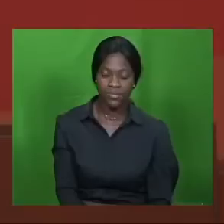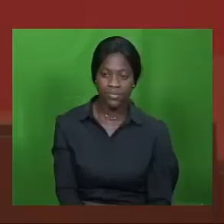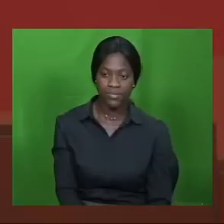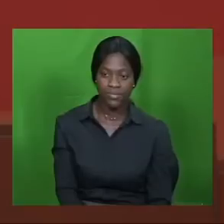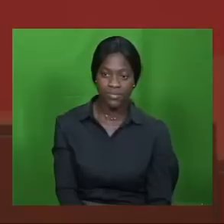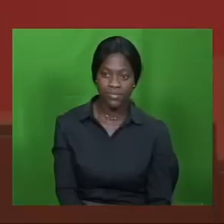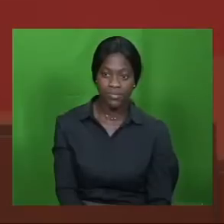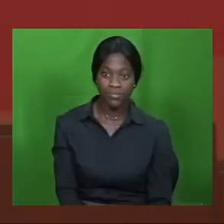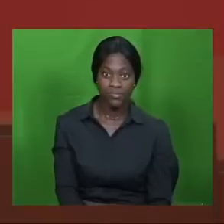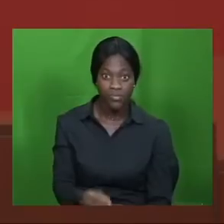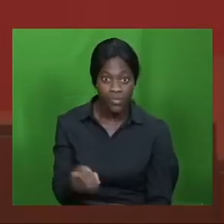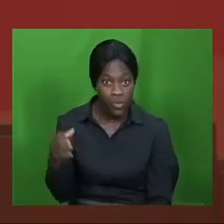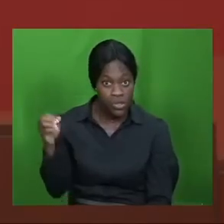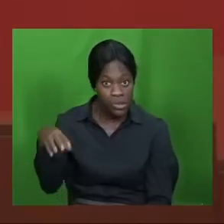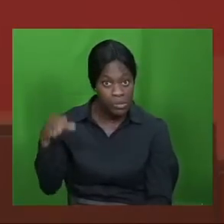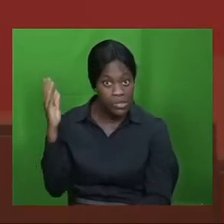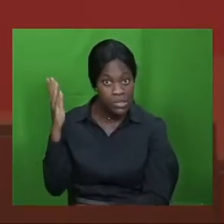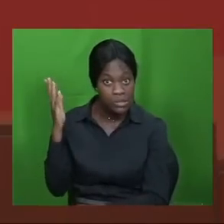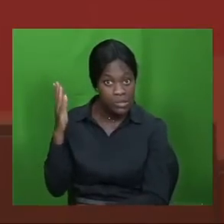You want to comment on the statement?